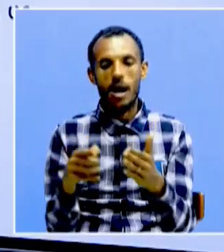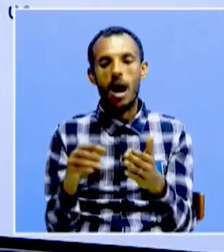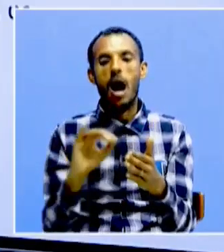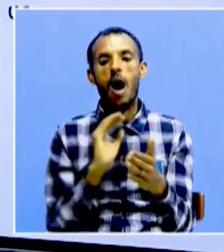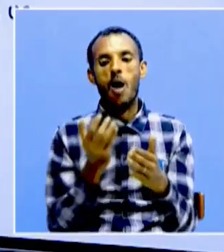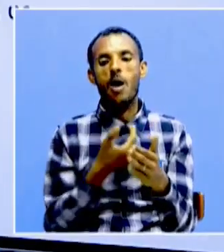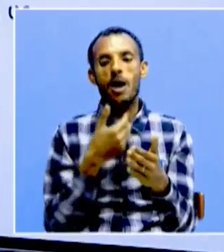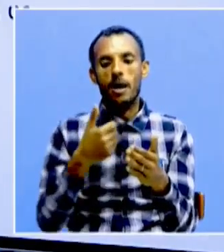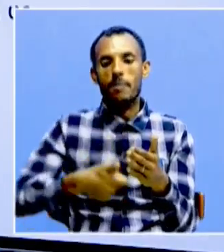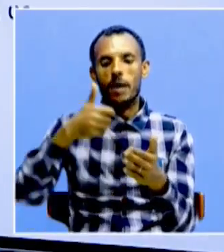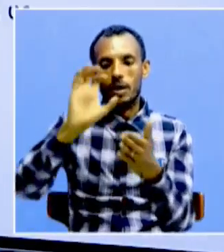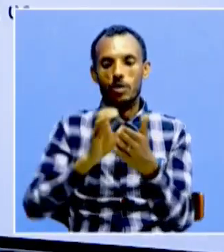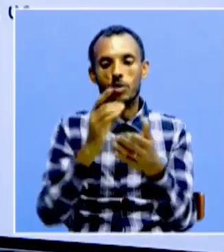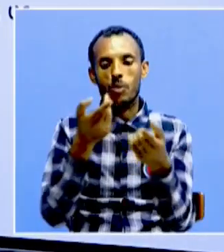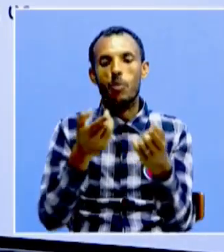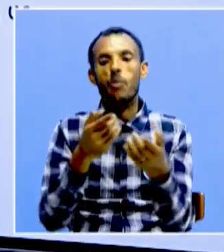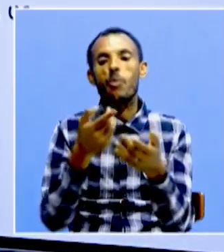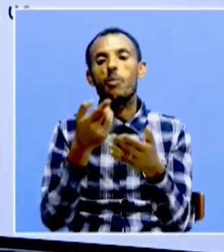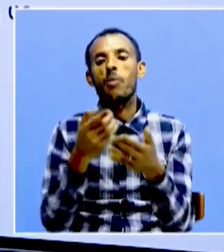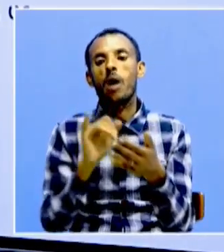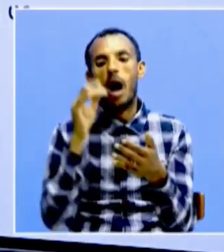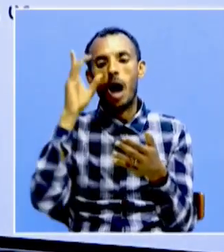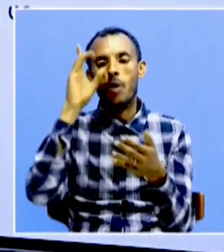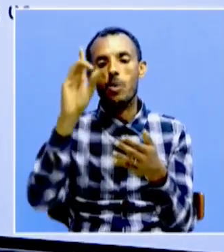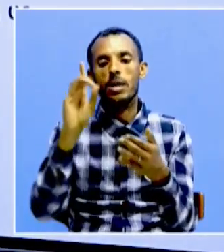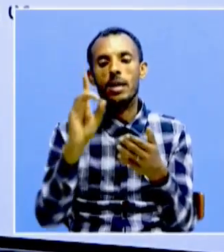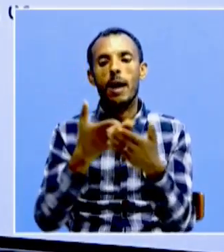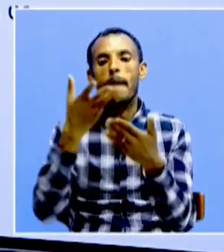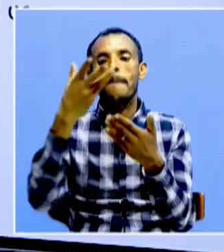clause, what do we have here? I would